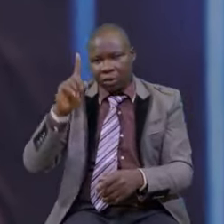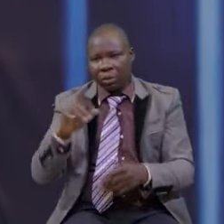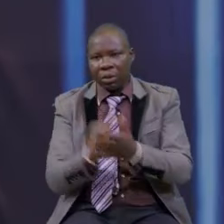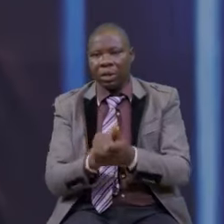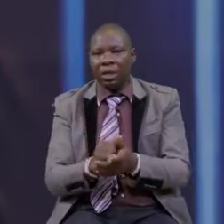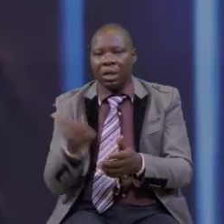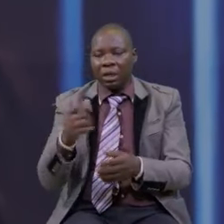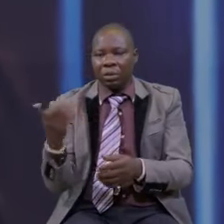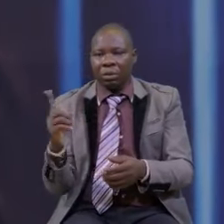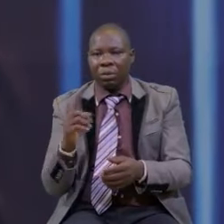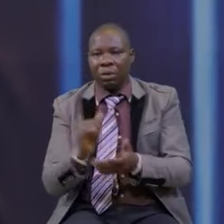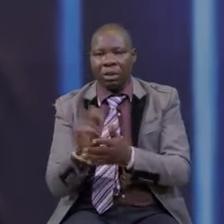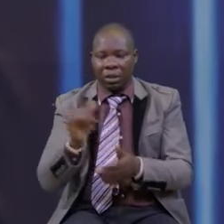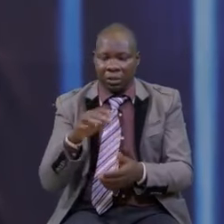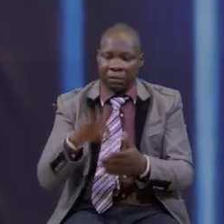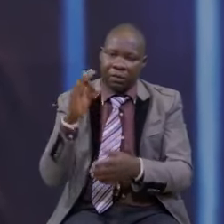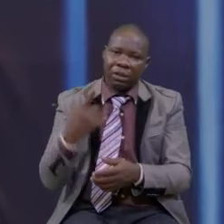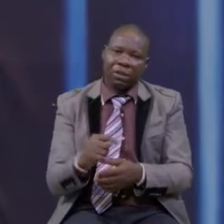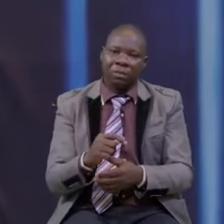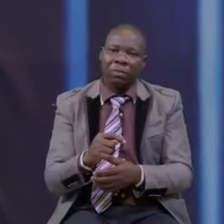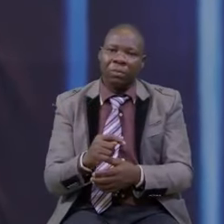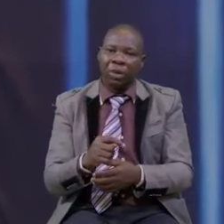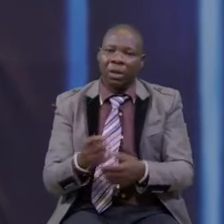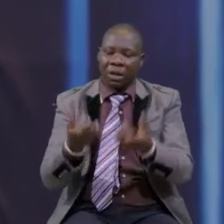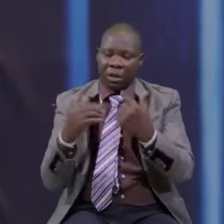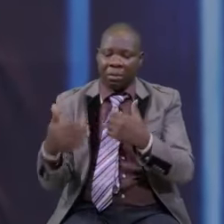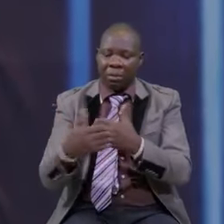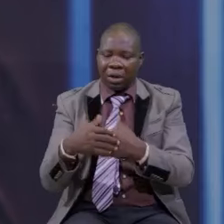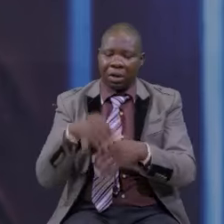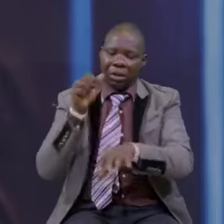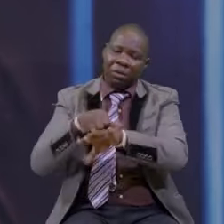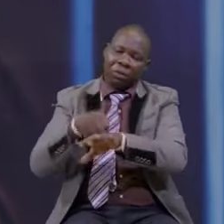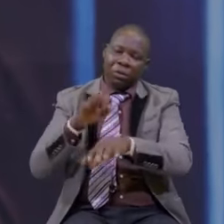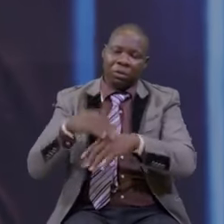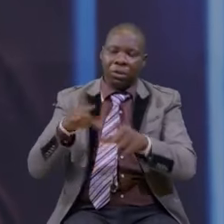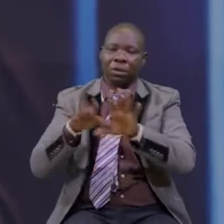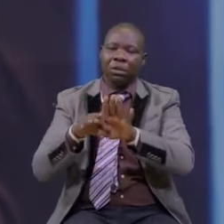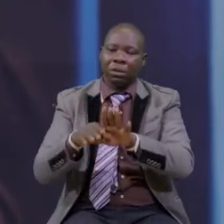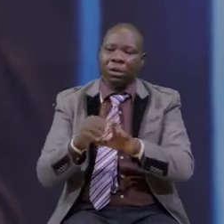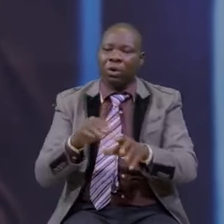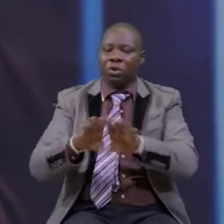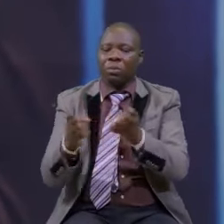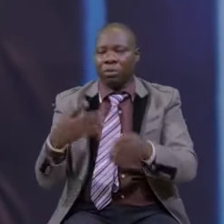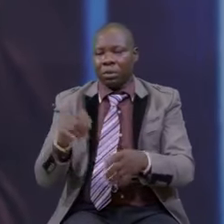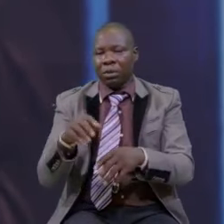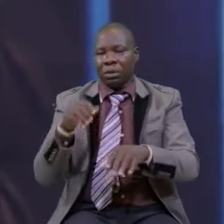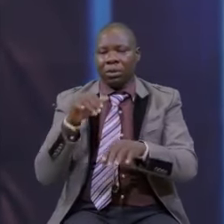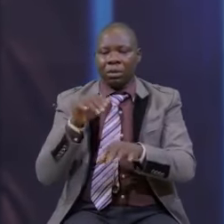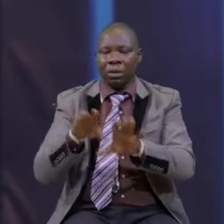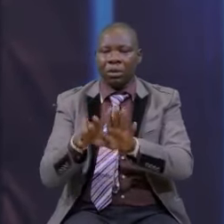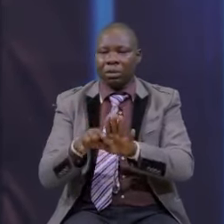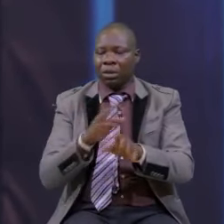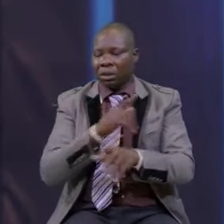they came back and they were knocking at the door. Open to us, open to us. And the Lord from the inside, who are you? Oh, we've